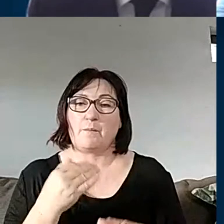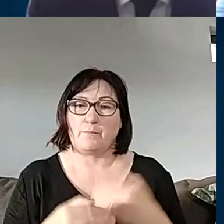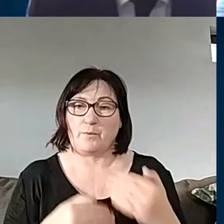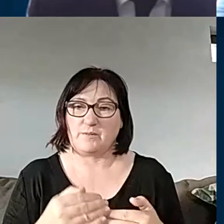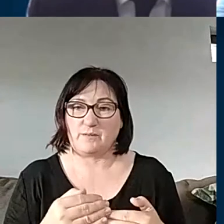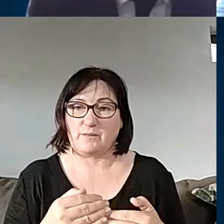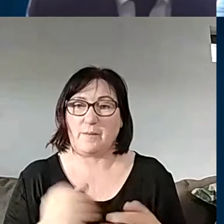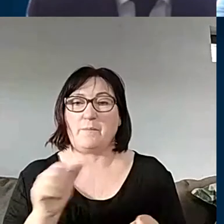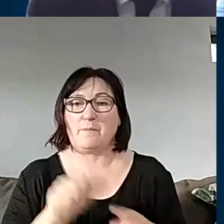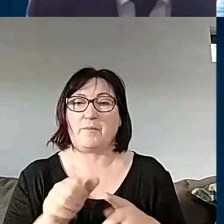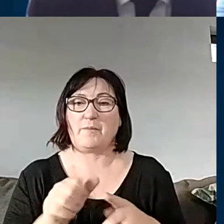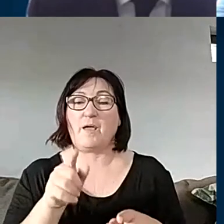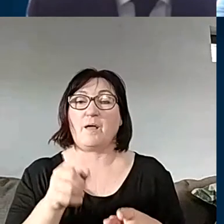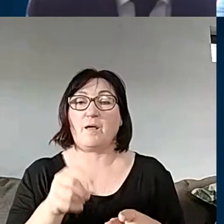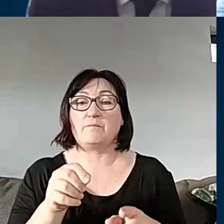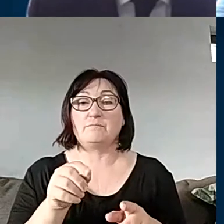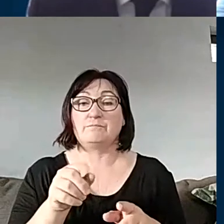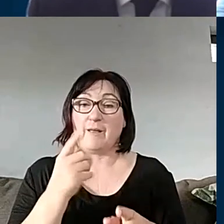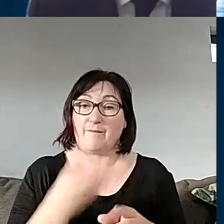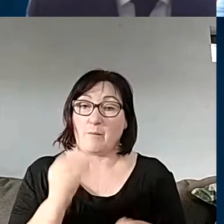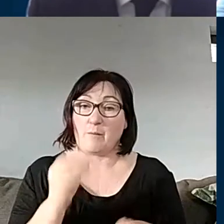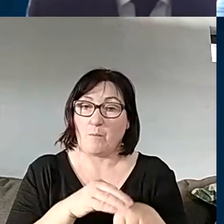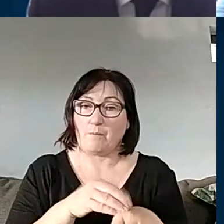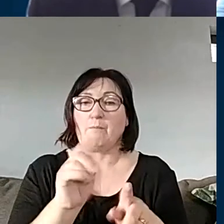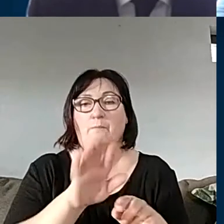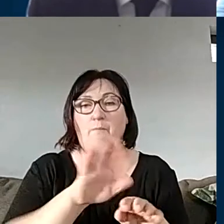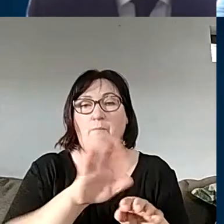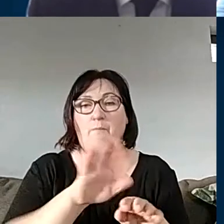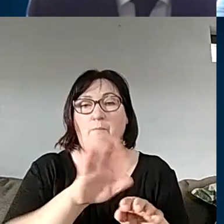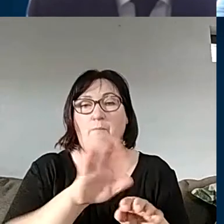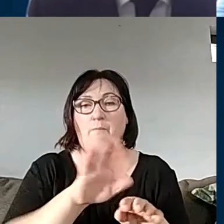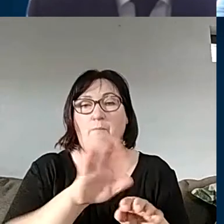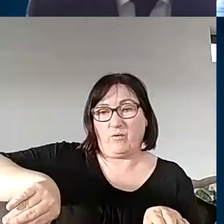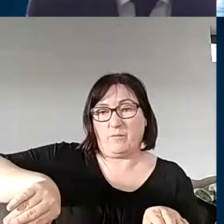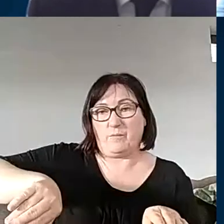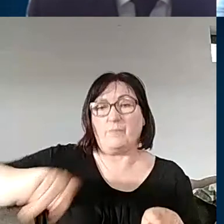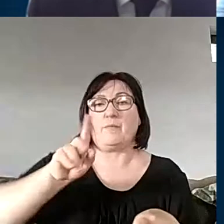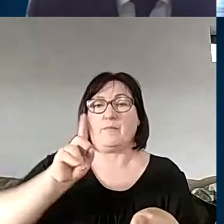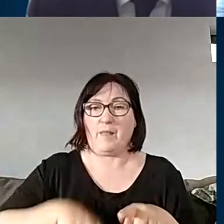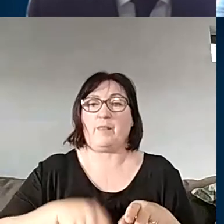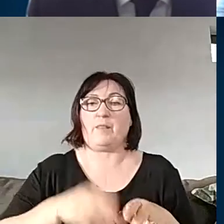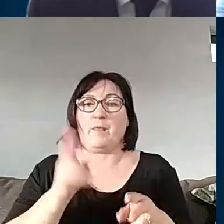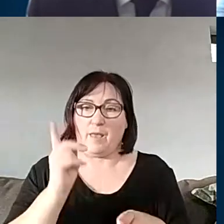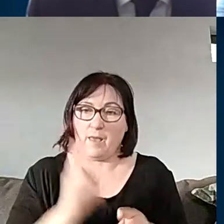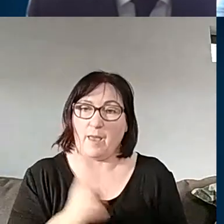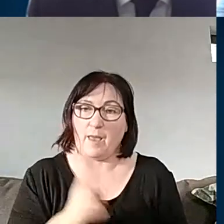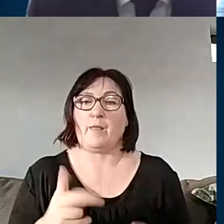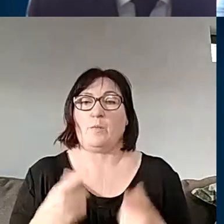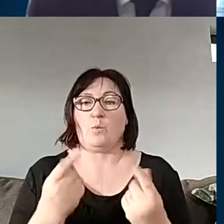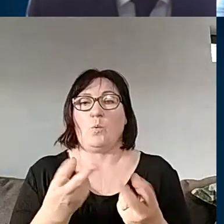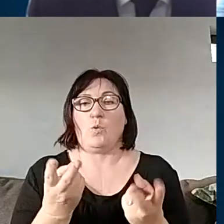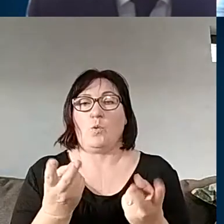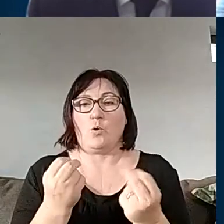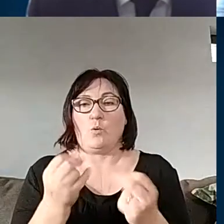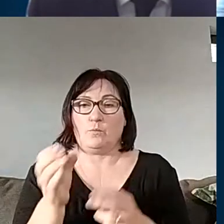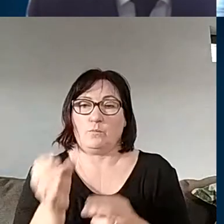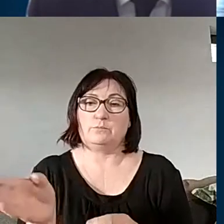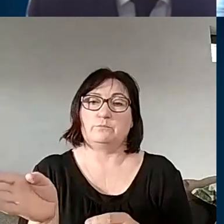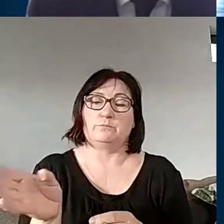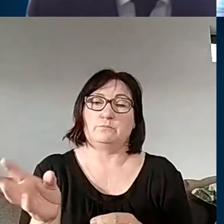version and then install the new version, and you should be able to work. As far as the forms viewer is concerned, you may need